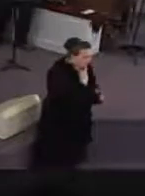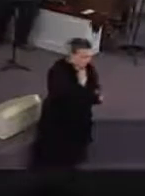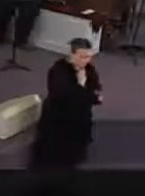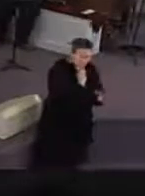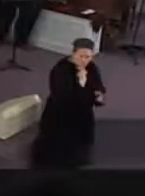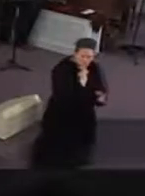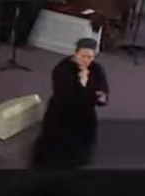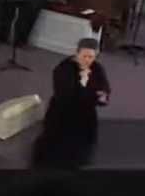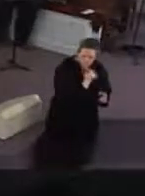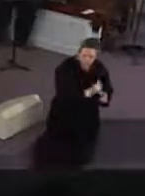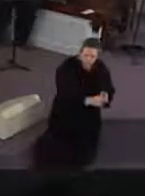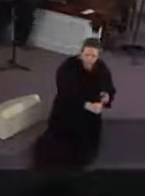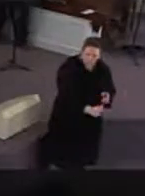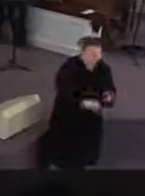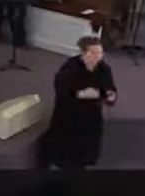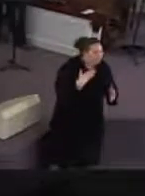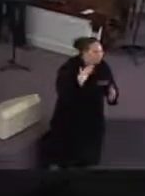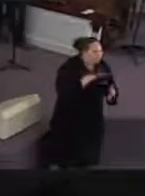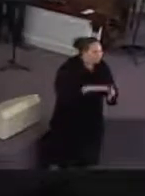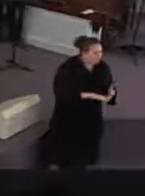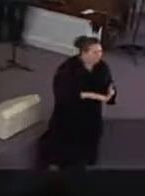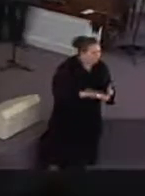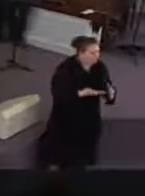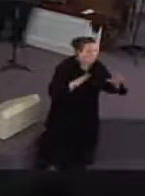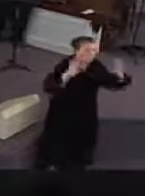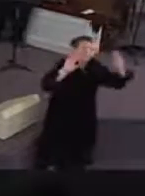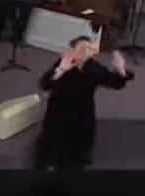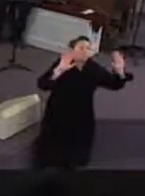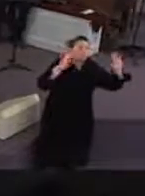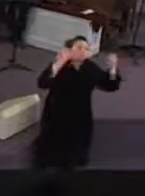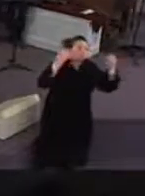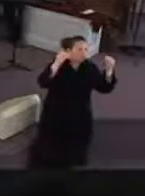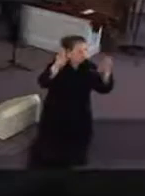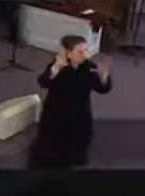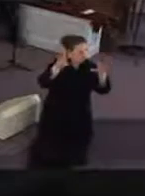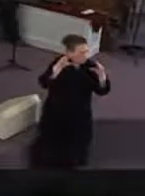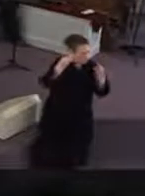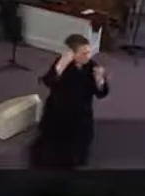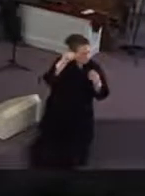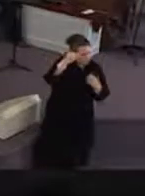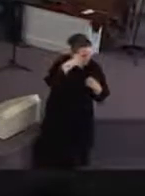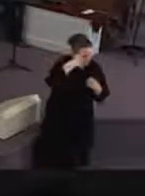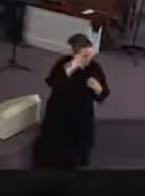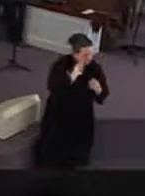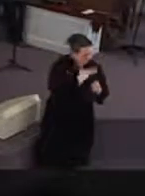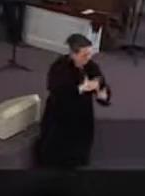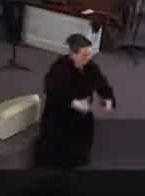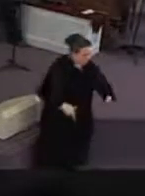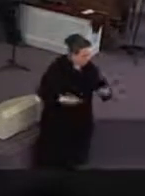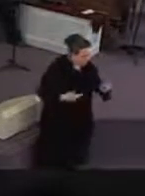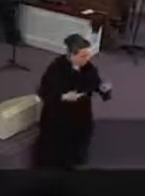willing. If we're not willing to receive the grace of God into our life.